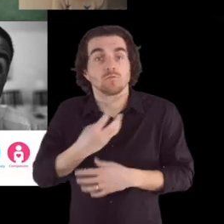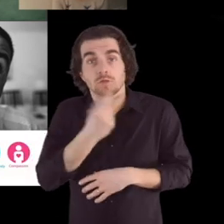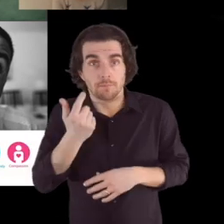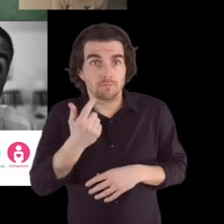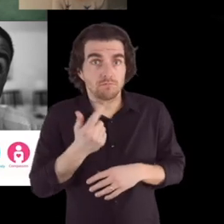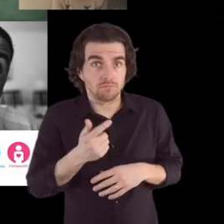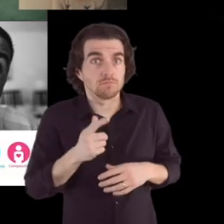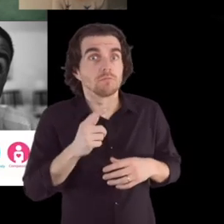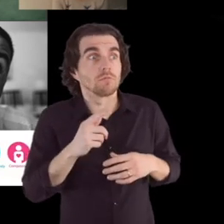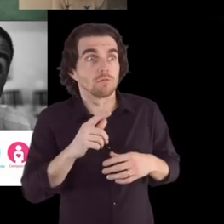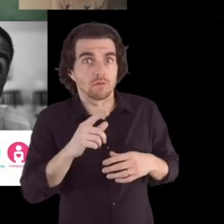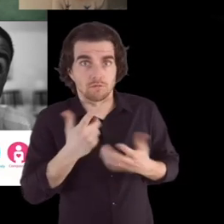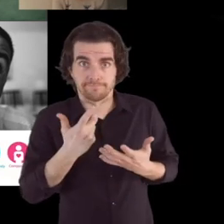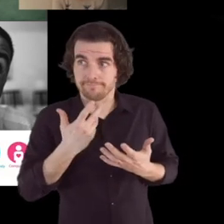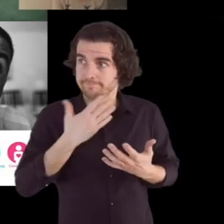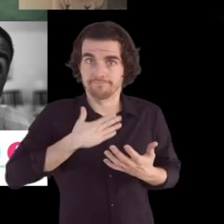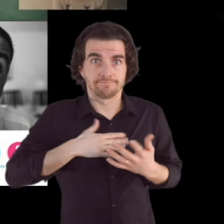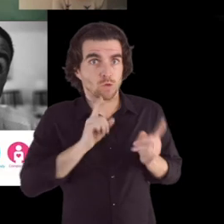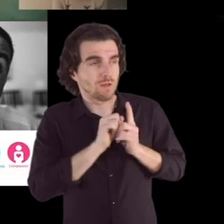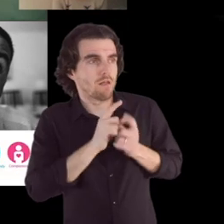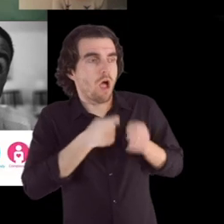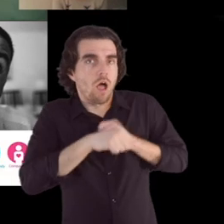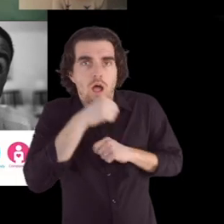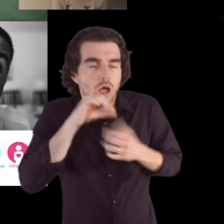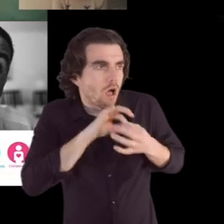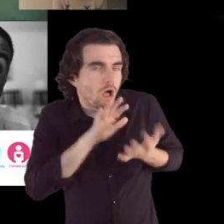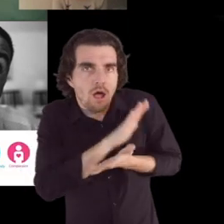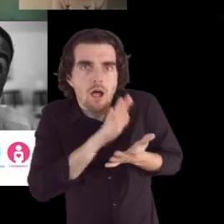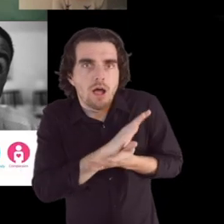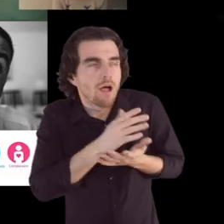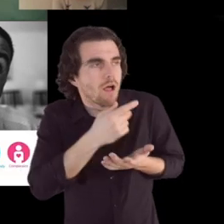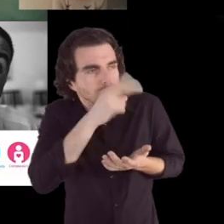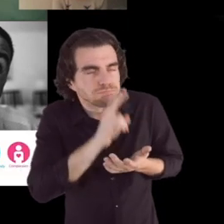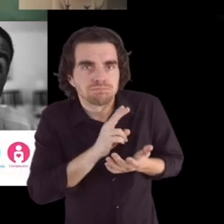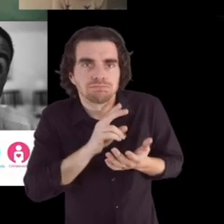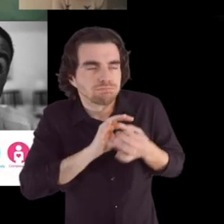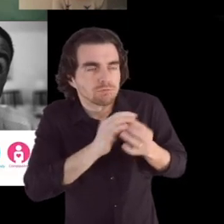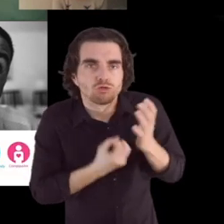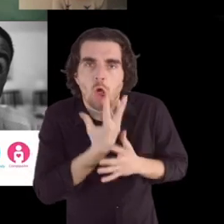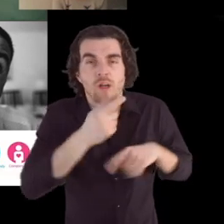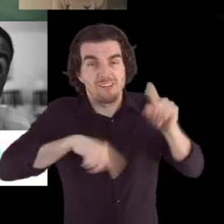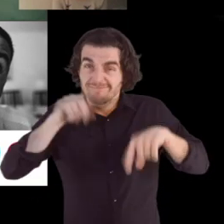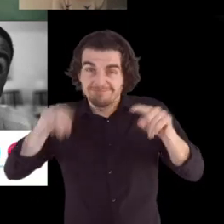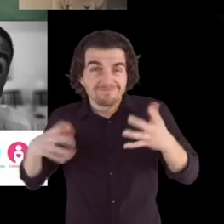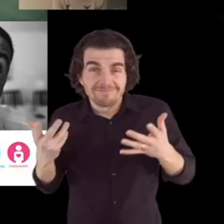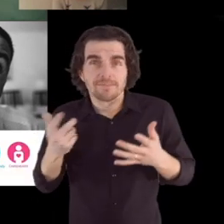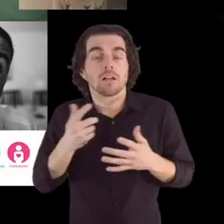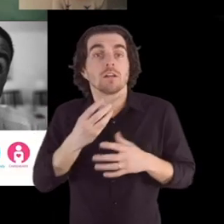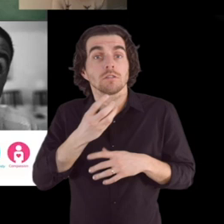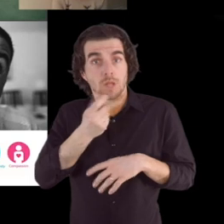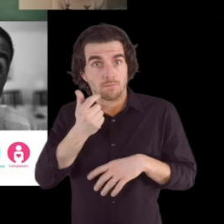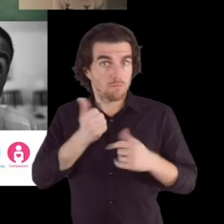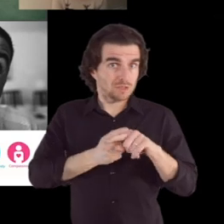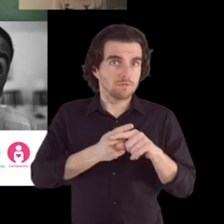actually lockdown has brought a deeper connection and respect for their loved ones and colleagues. So for some, it's been there's been aspects of it have